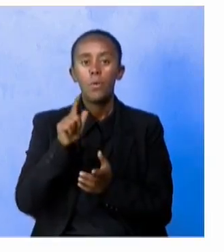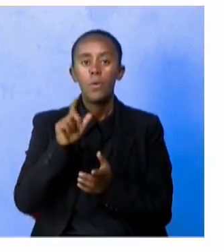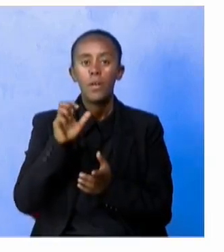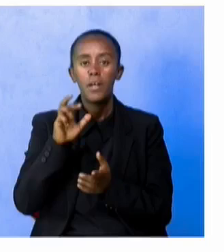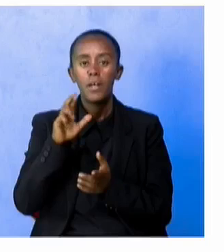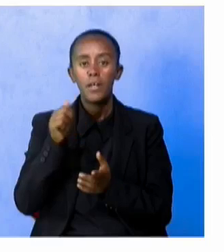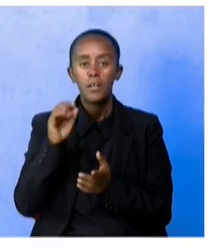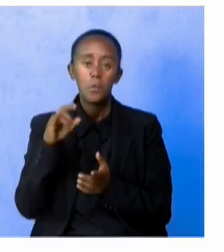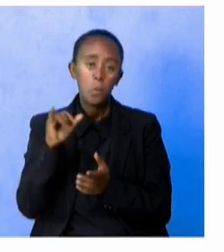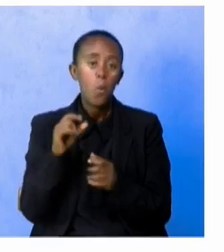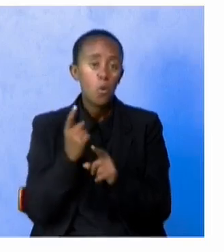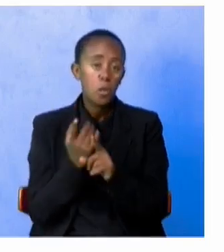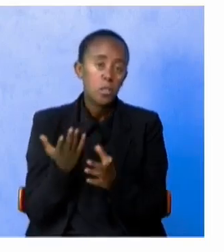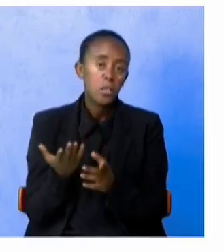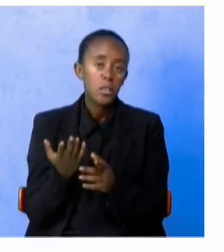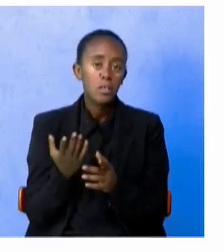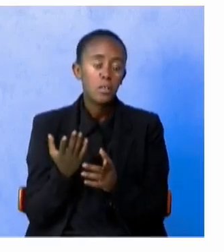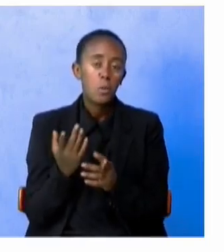completed